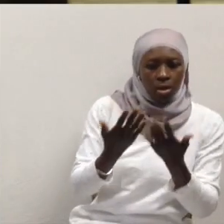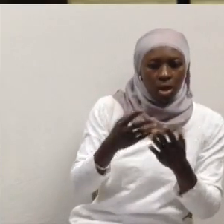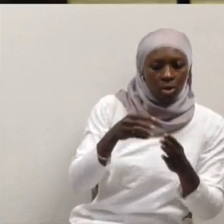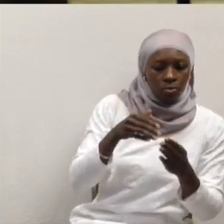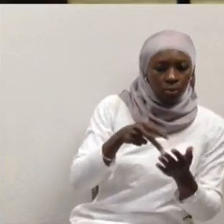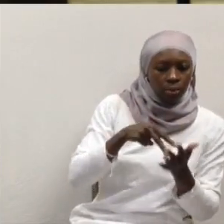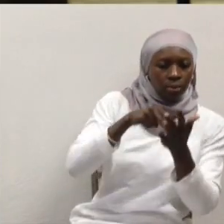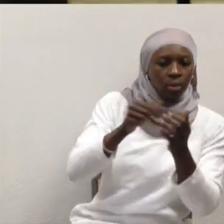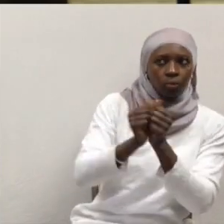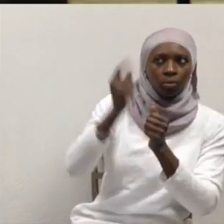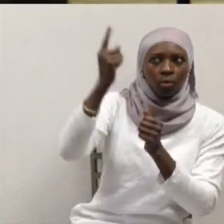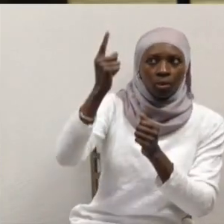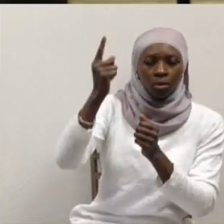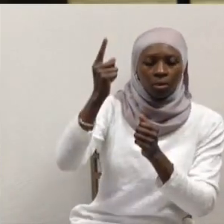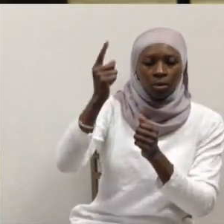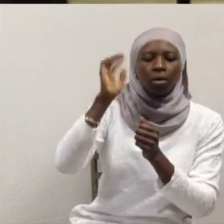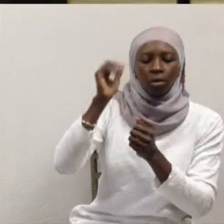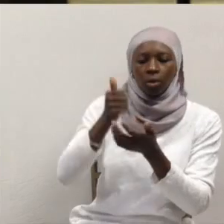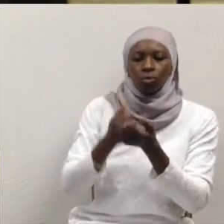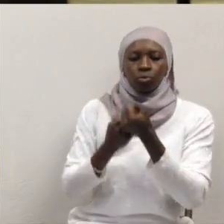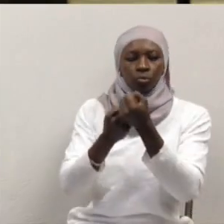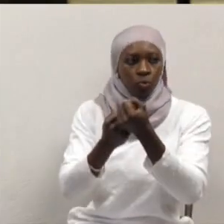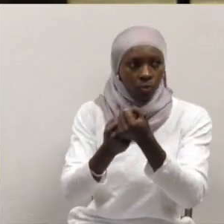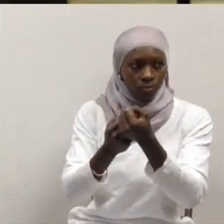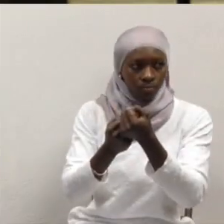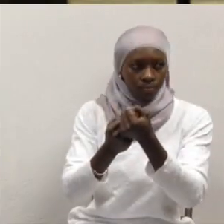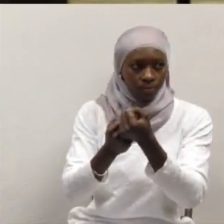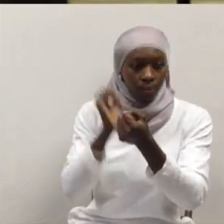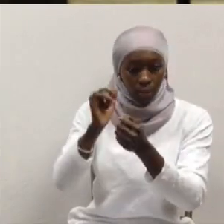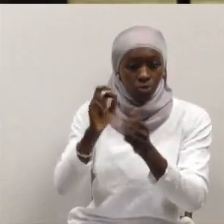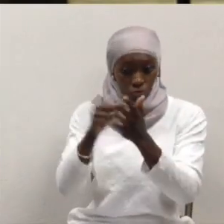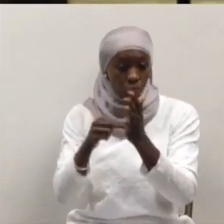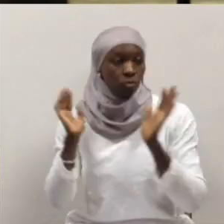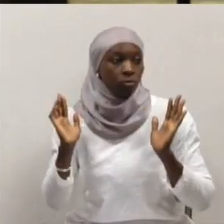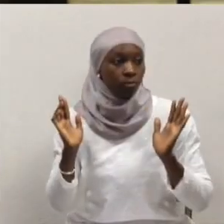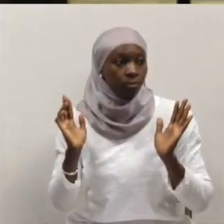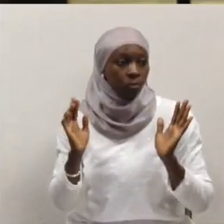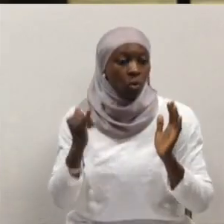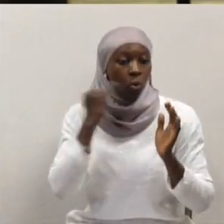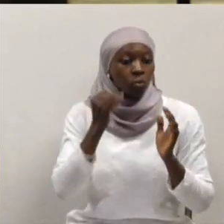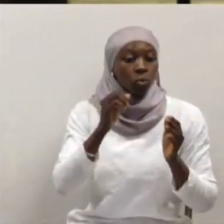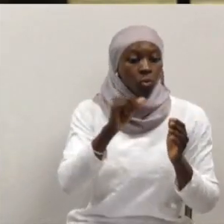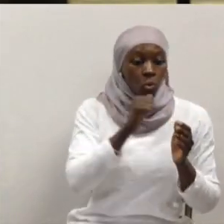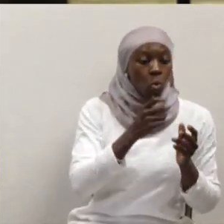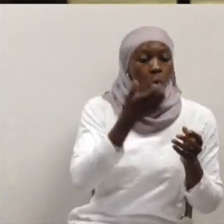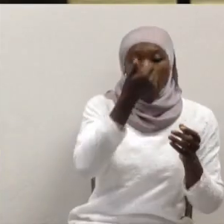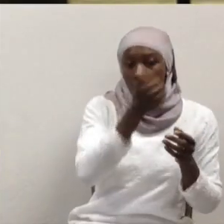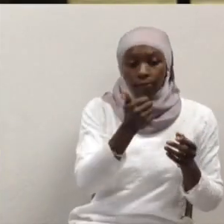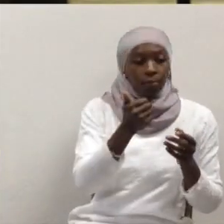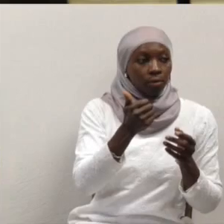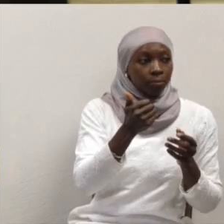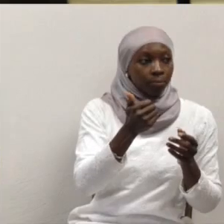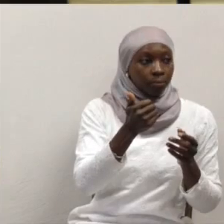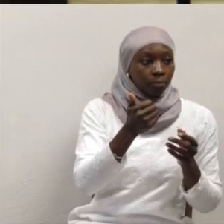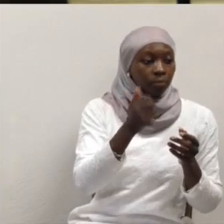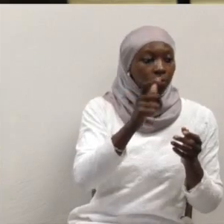support. That's a rule. And who Whosoever has not believed in Allah